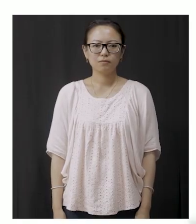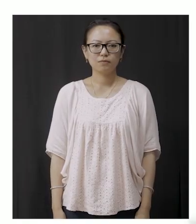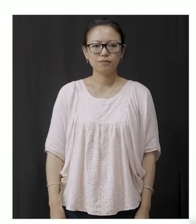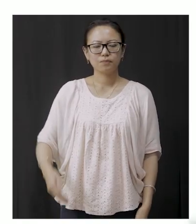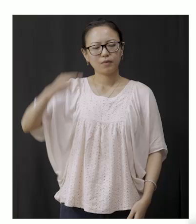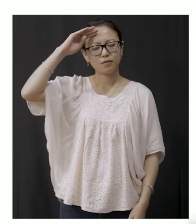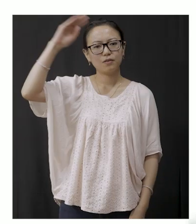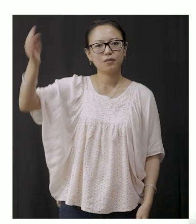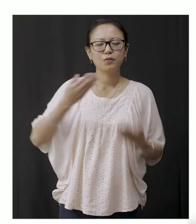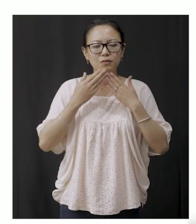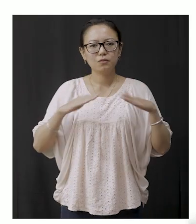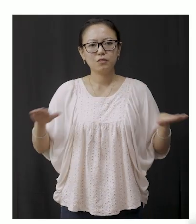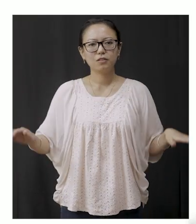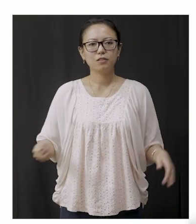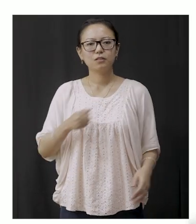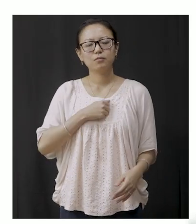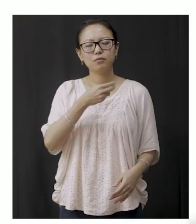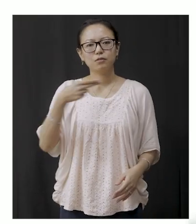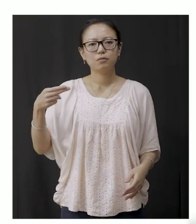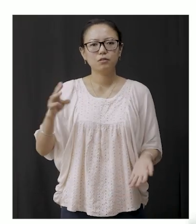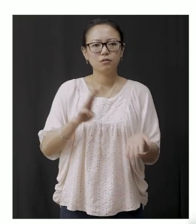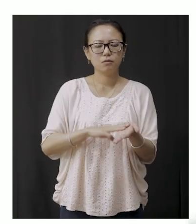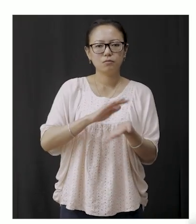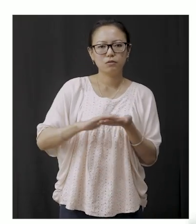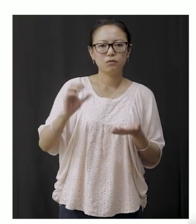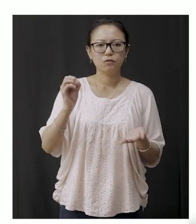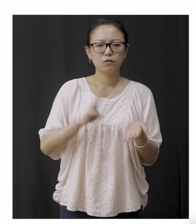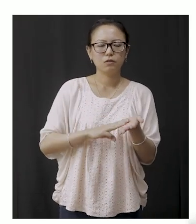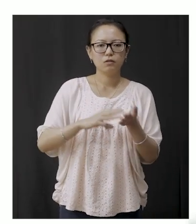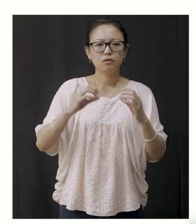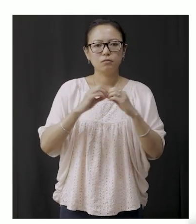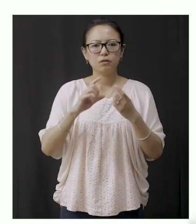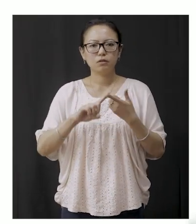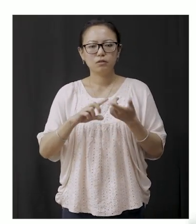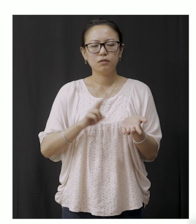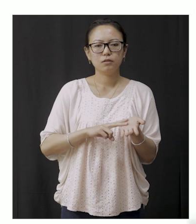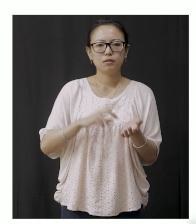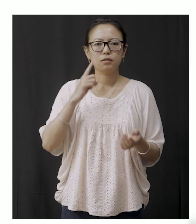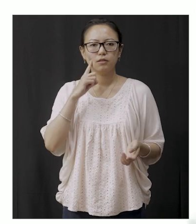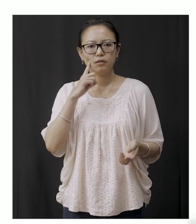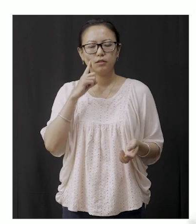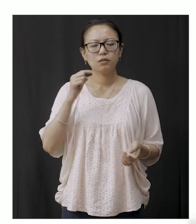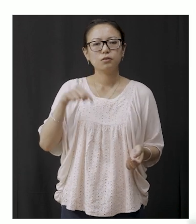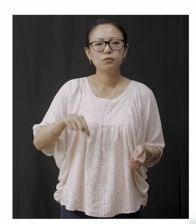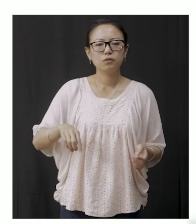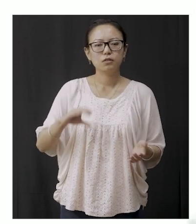Hello students, I am Hombini and today we will take English chapter 2 for class